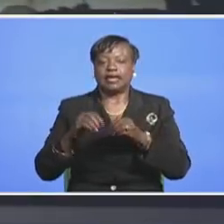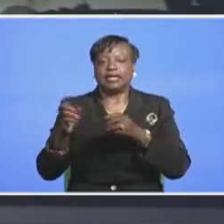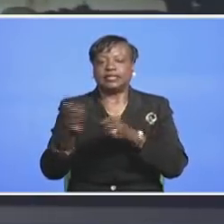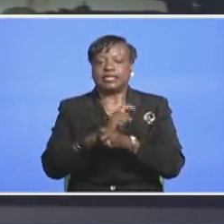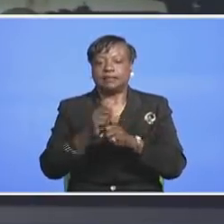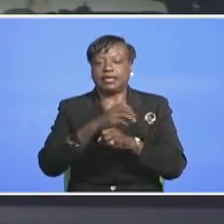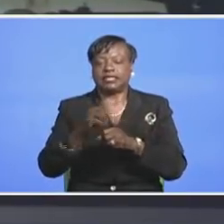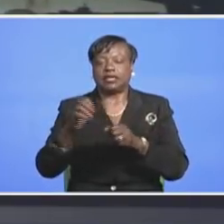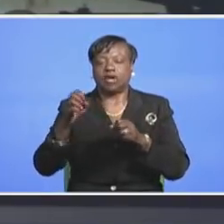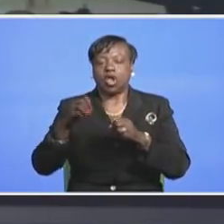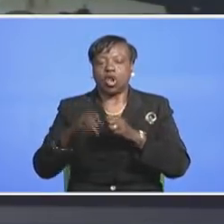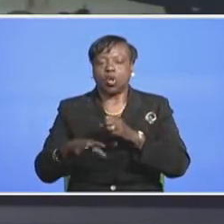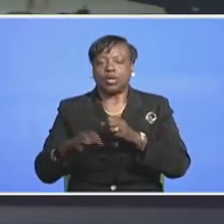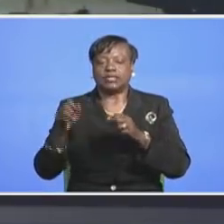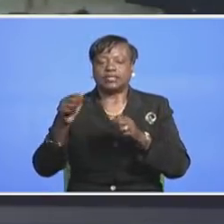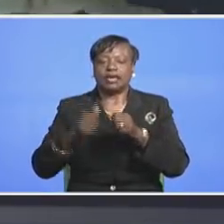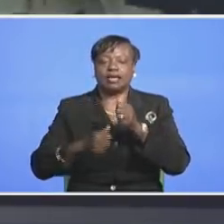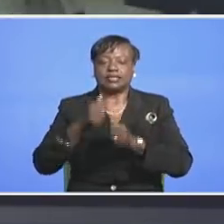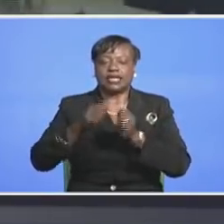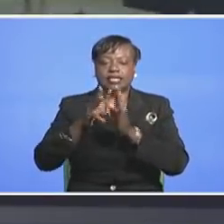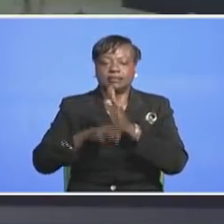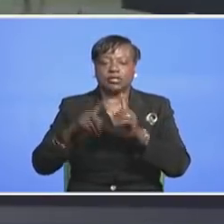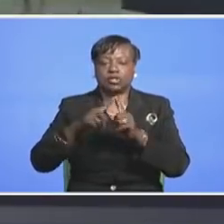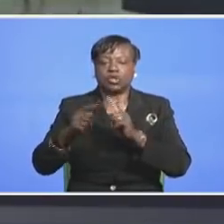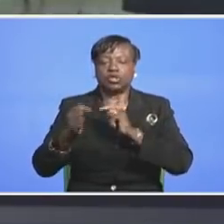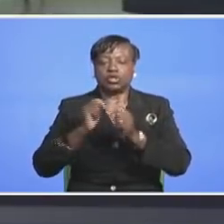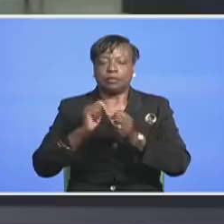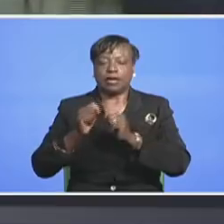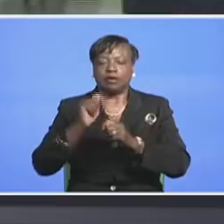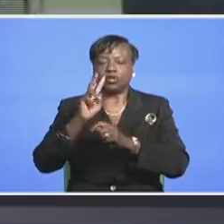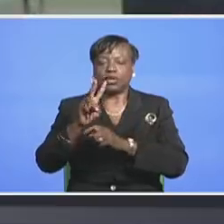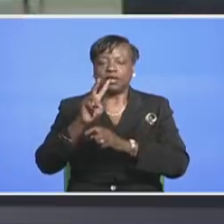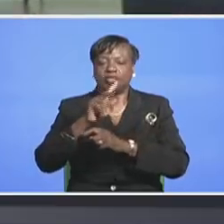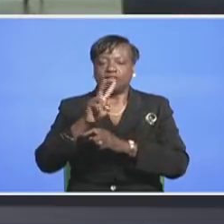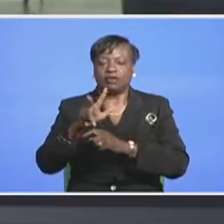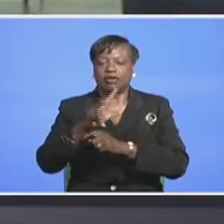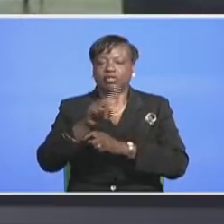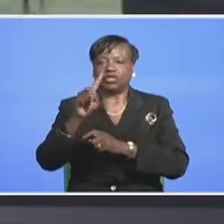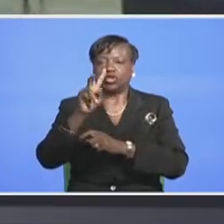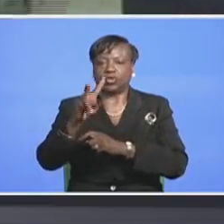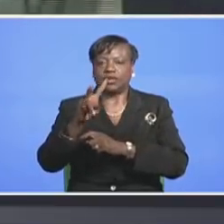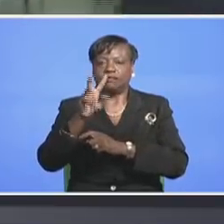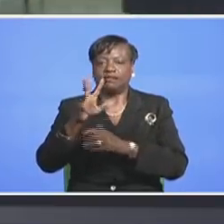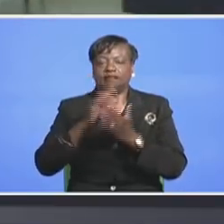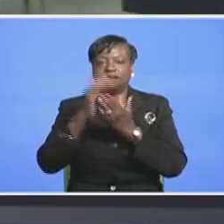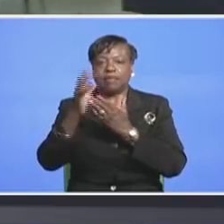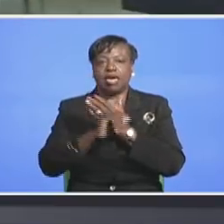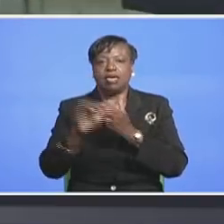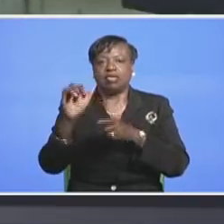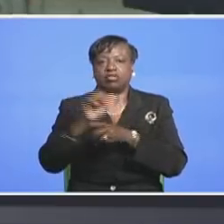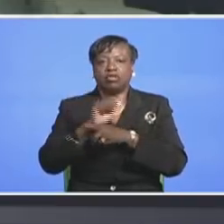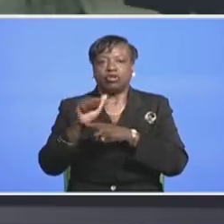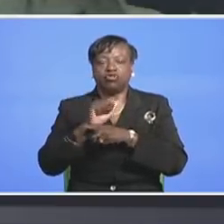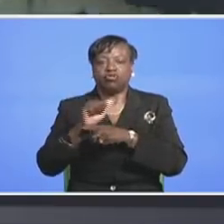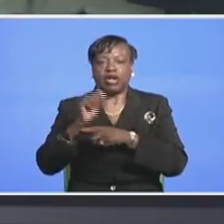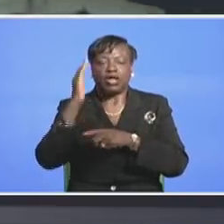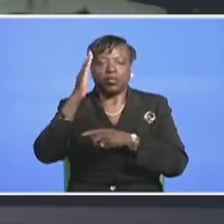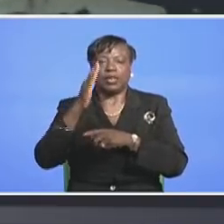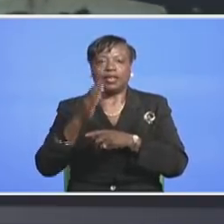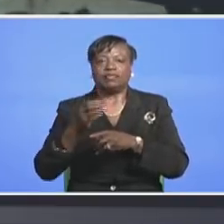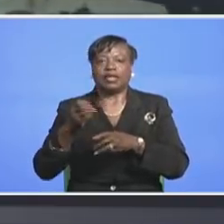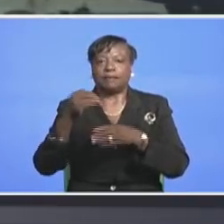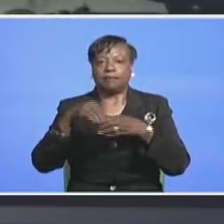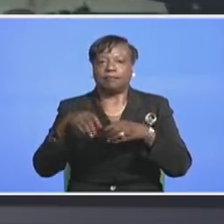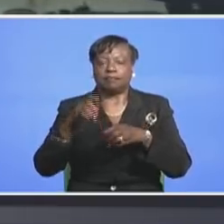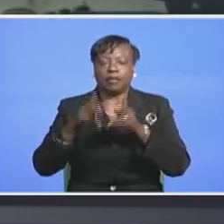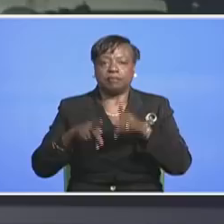loss assessment training to Tobago from the 23rd through the 25th of May. The training course will provide participants with an increased